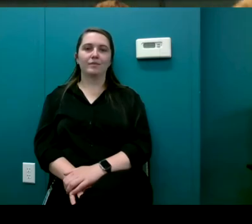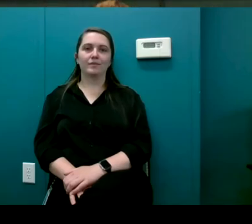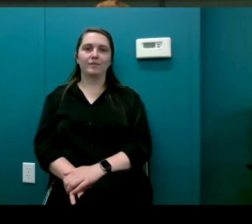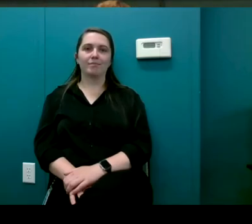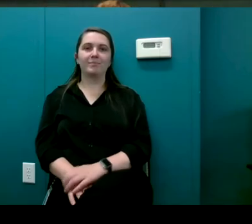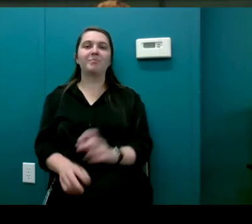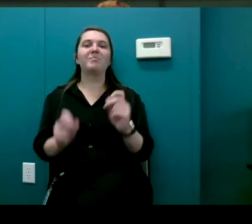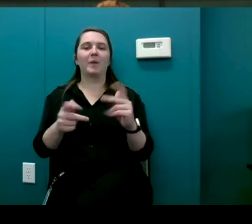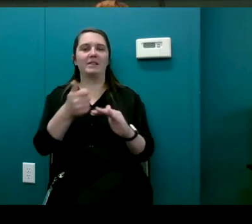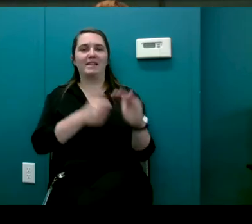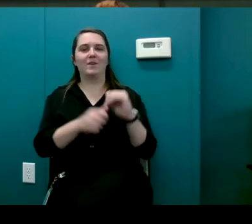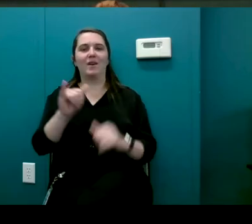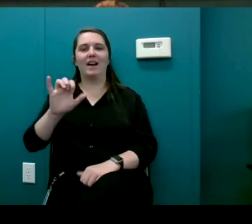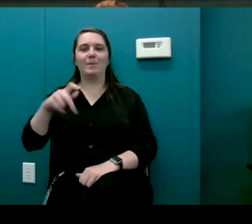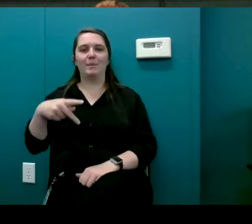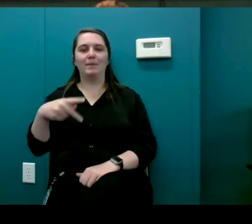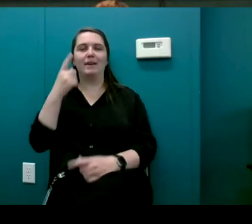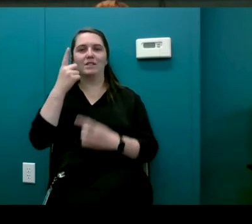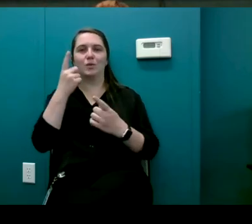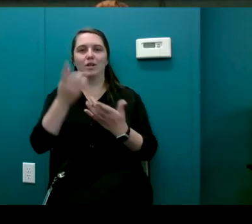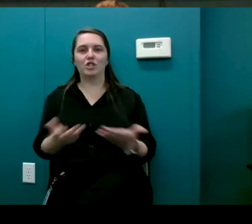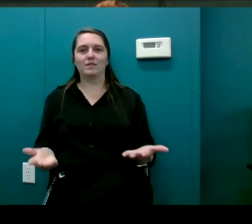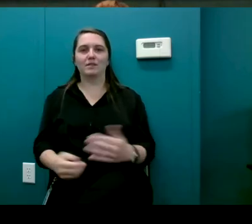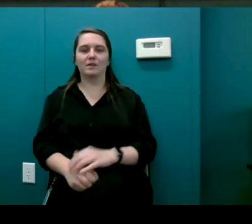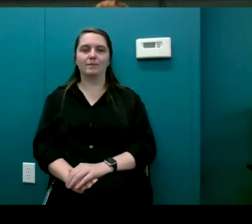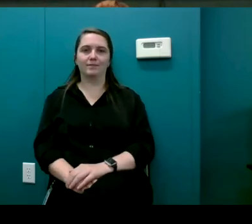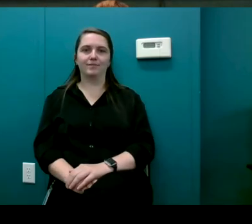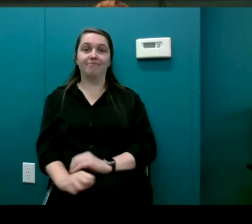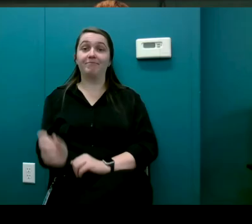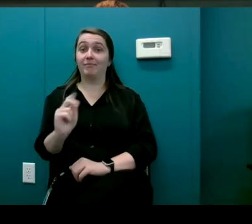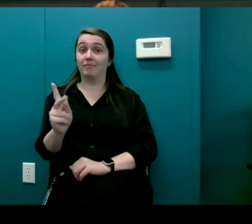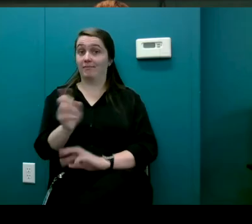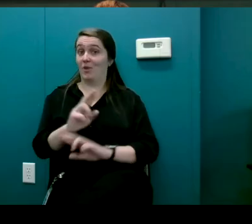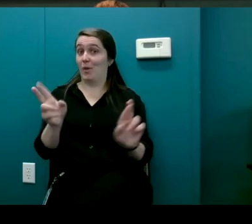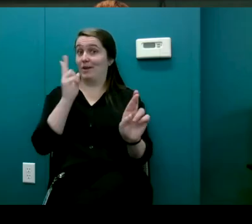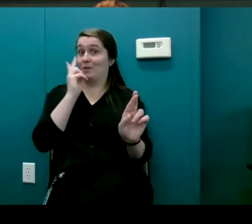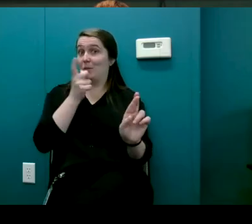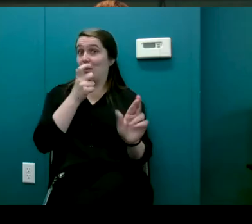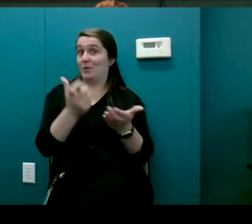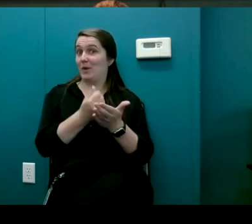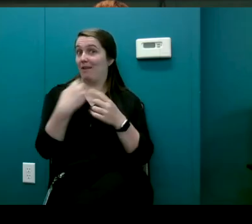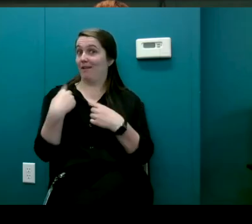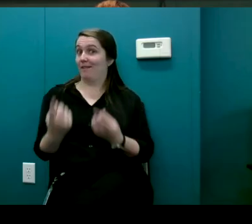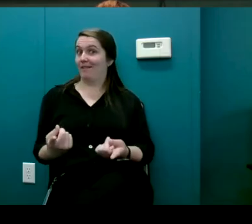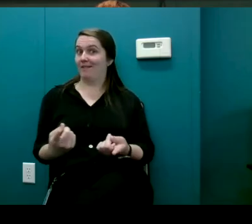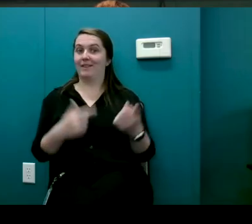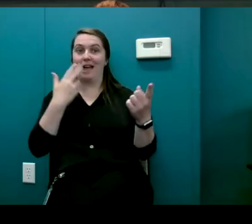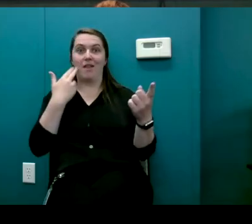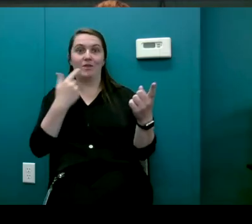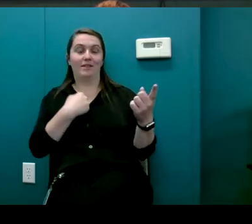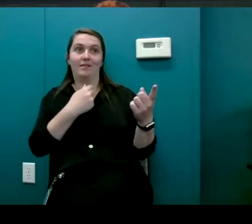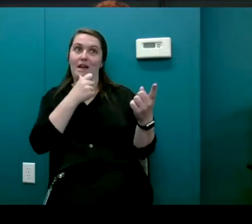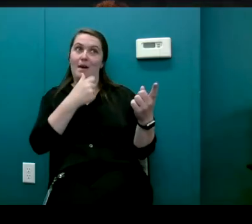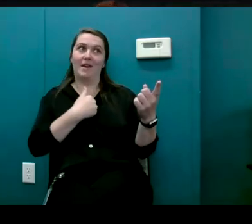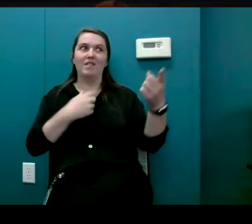Okay, it's under IEP considerations. Okay, are you guys ready to see who's winning? Yeah,